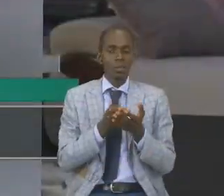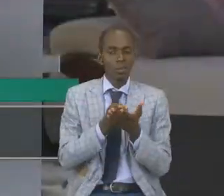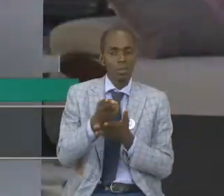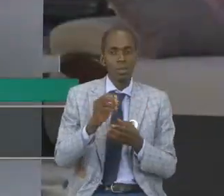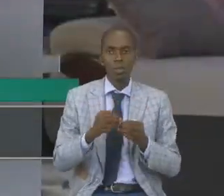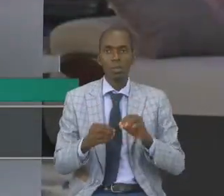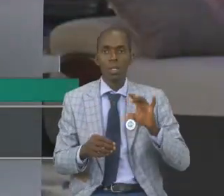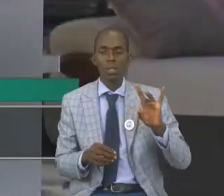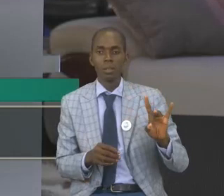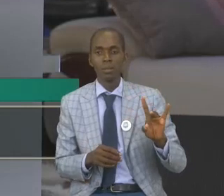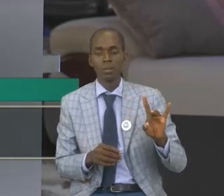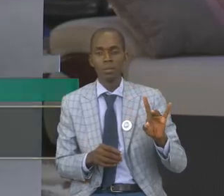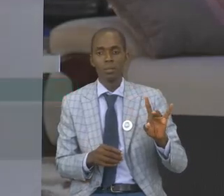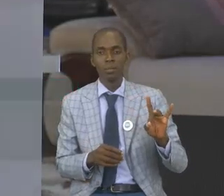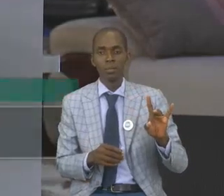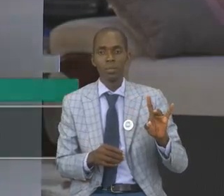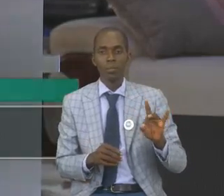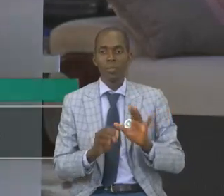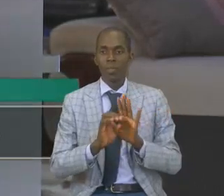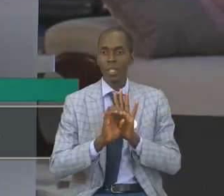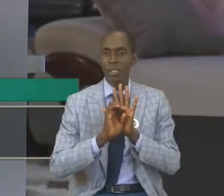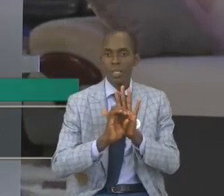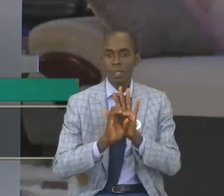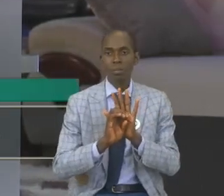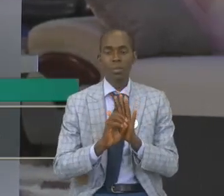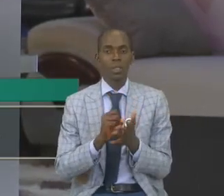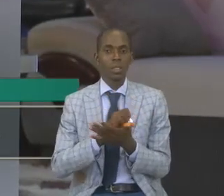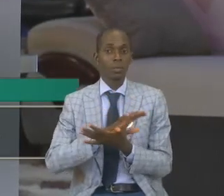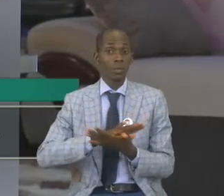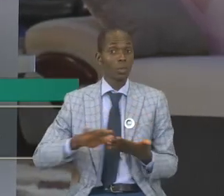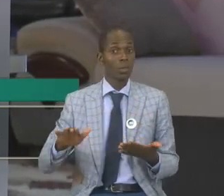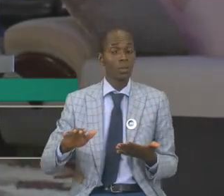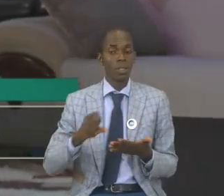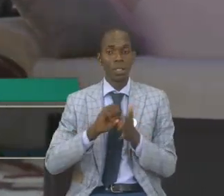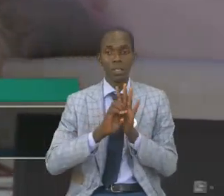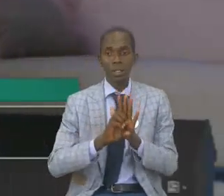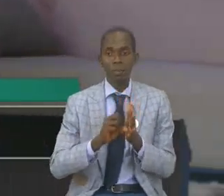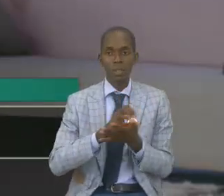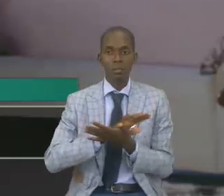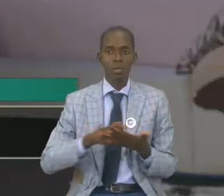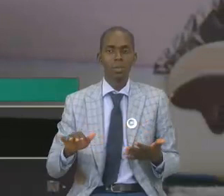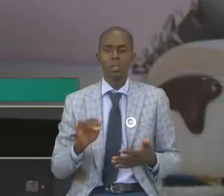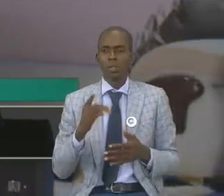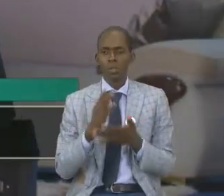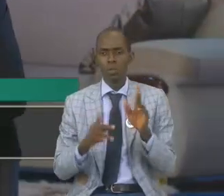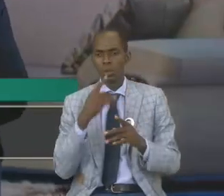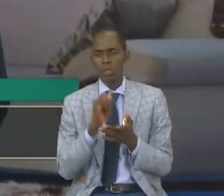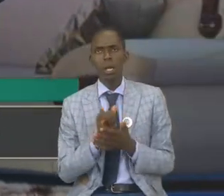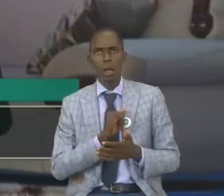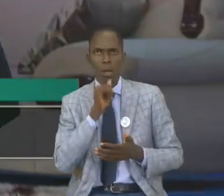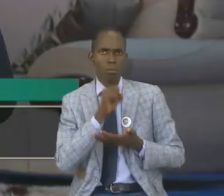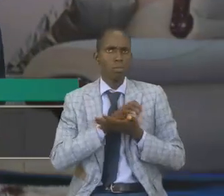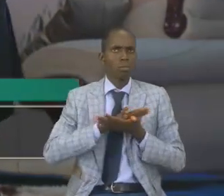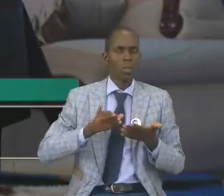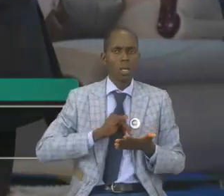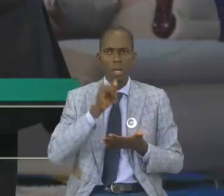exemplary sanctification. Exemplary sanctification. I hear many people, I'm sanctified, I'm sanctified, I'm sanctified.